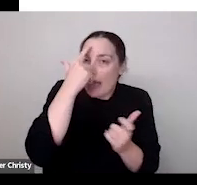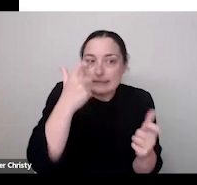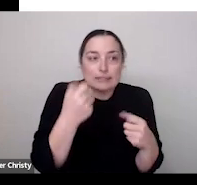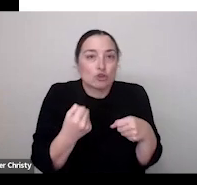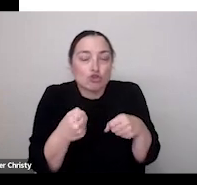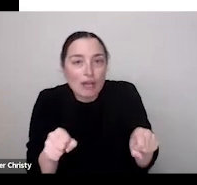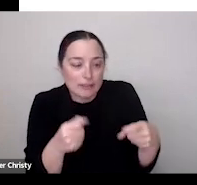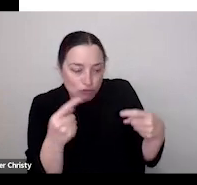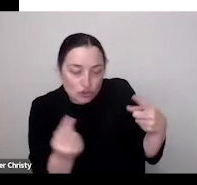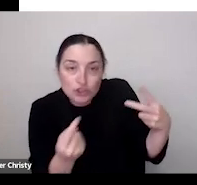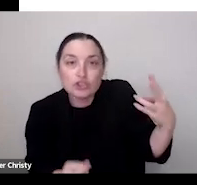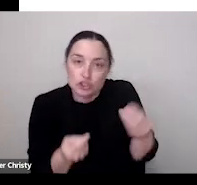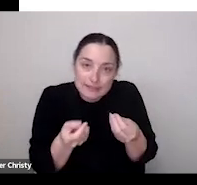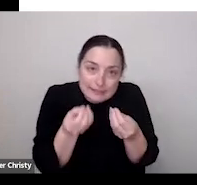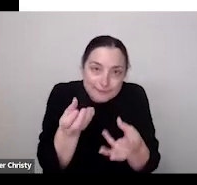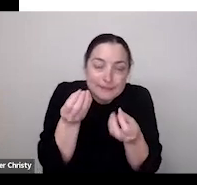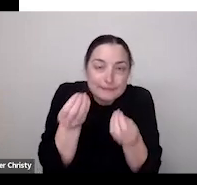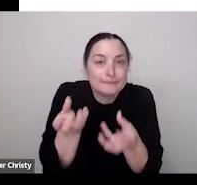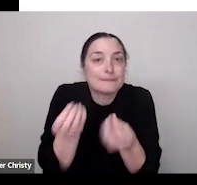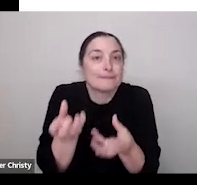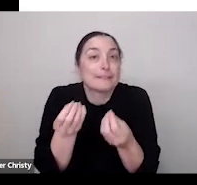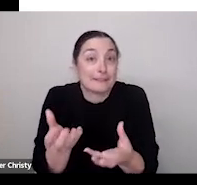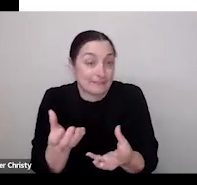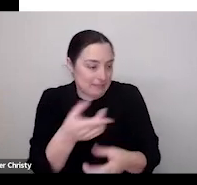that come from the perspectives of individuals who